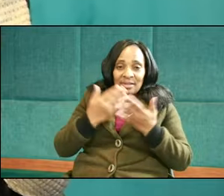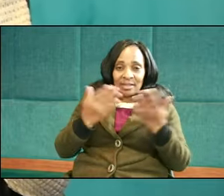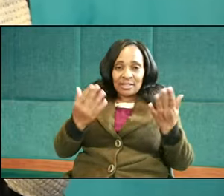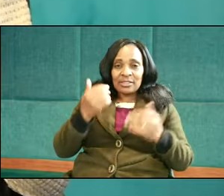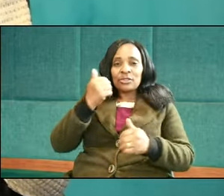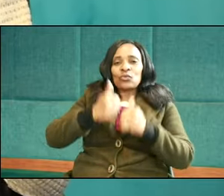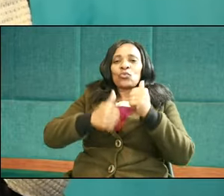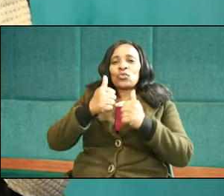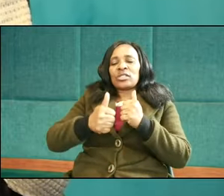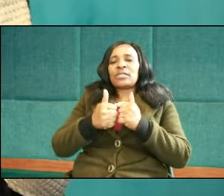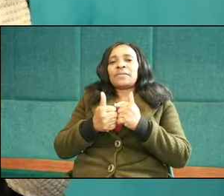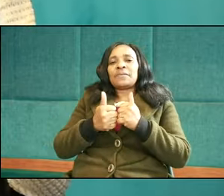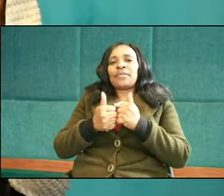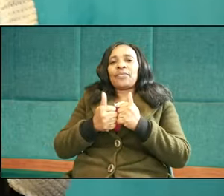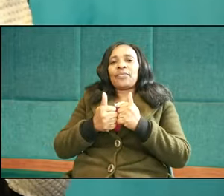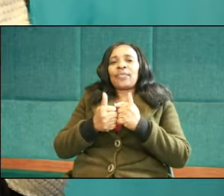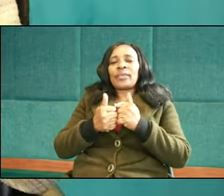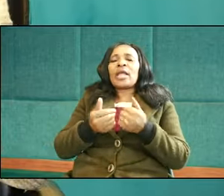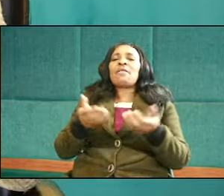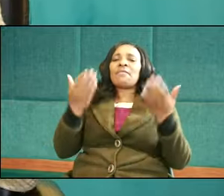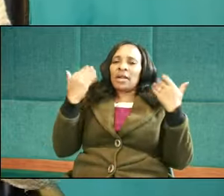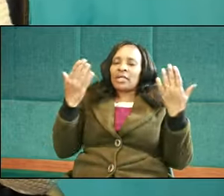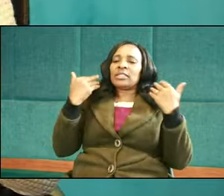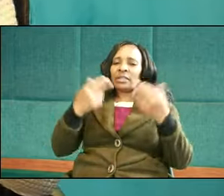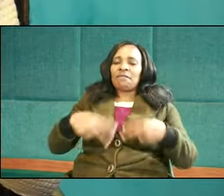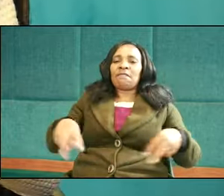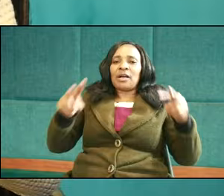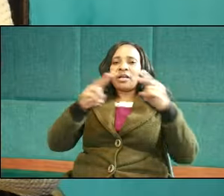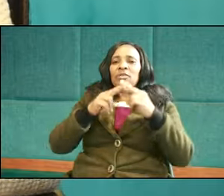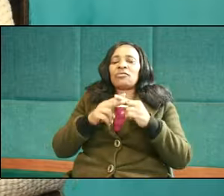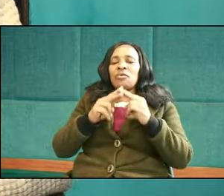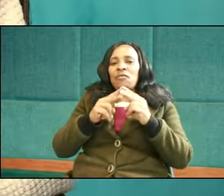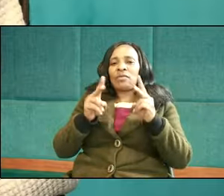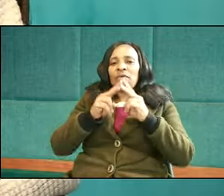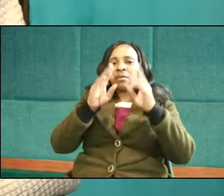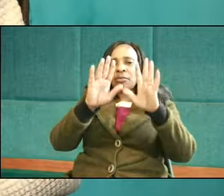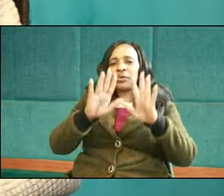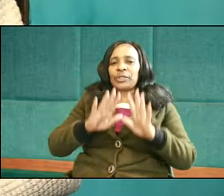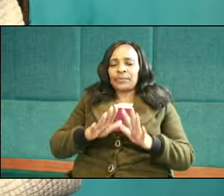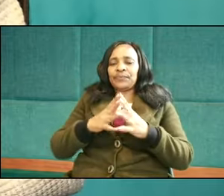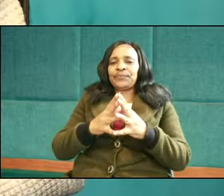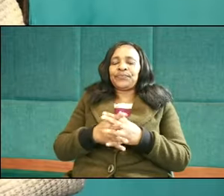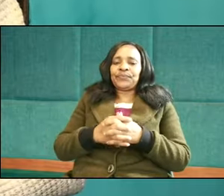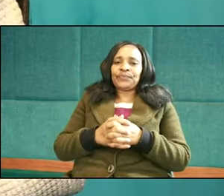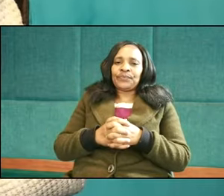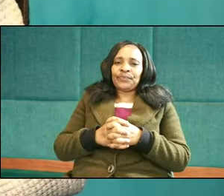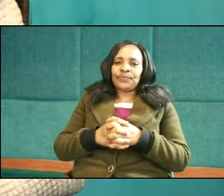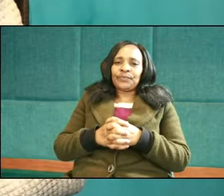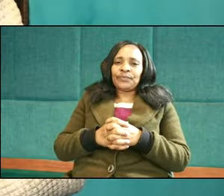are of eternal value. And I think that's important. Amen.